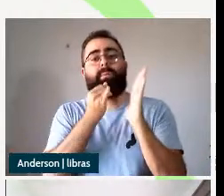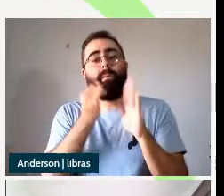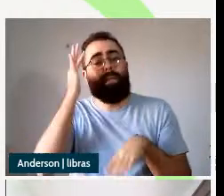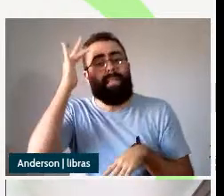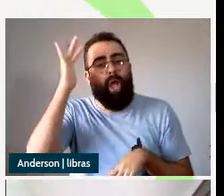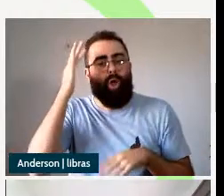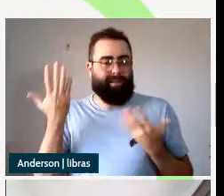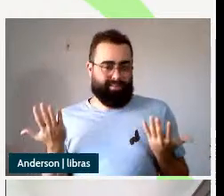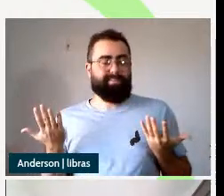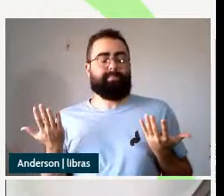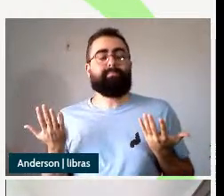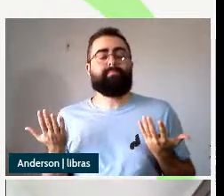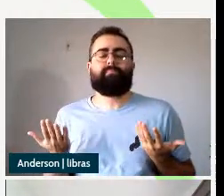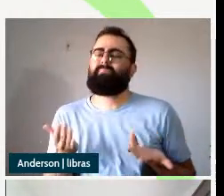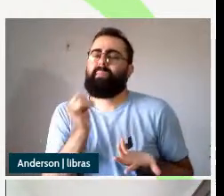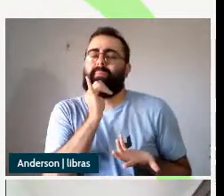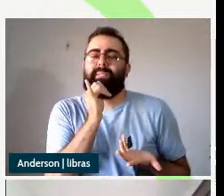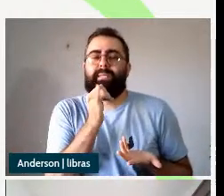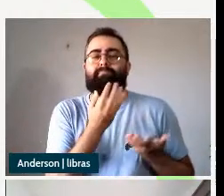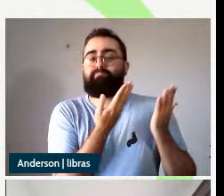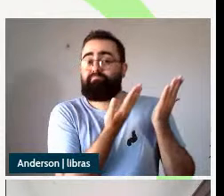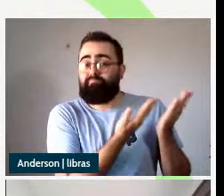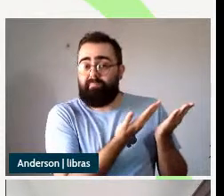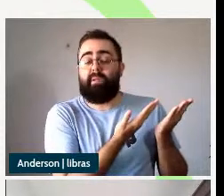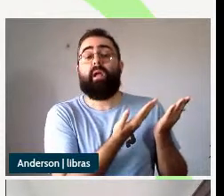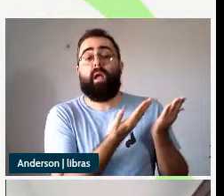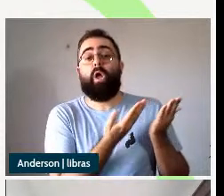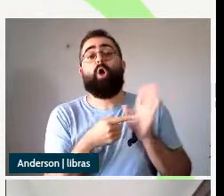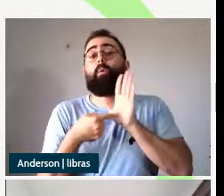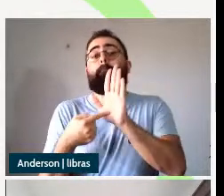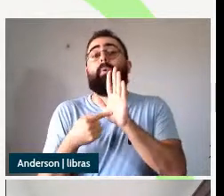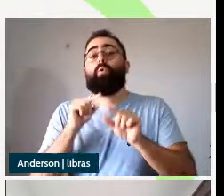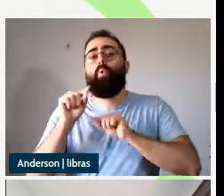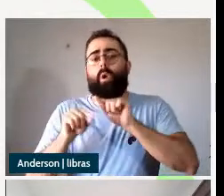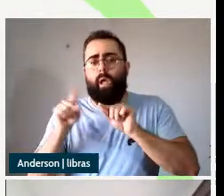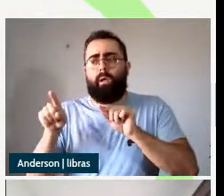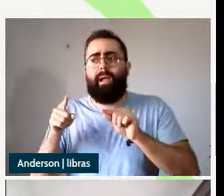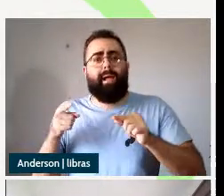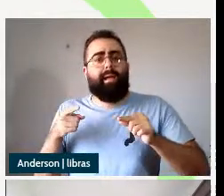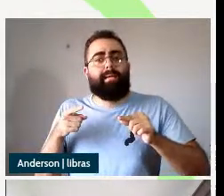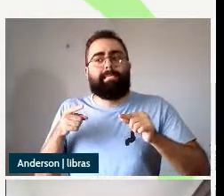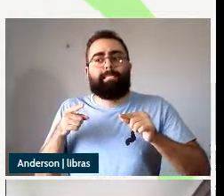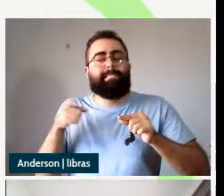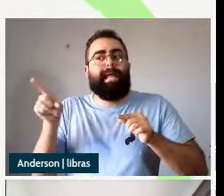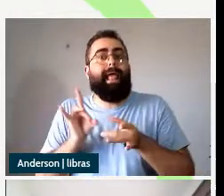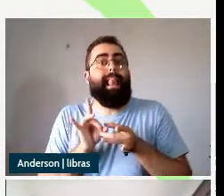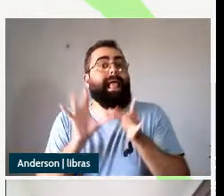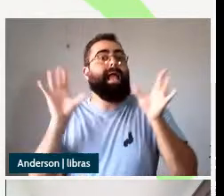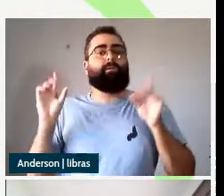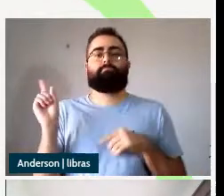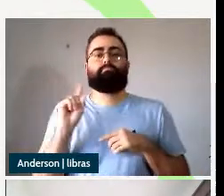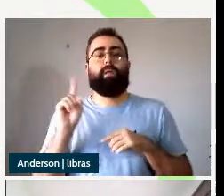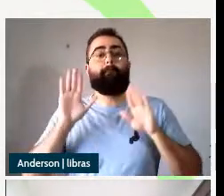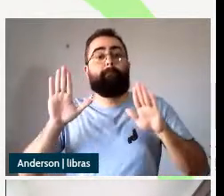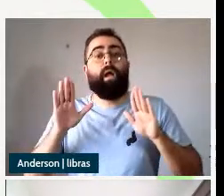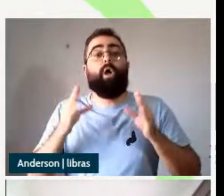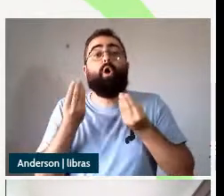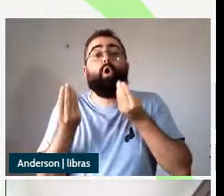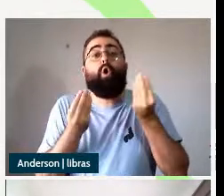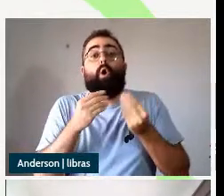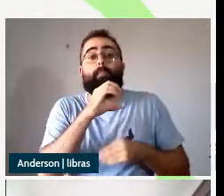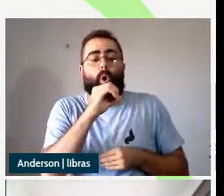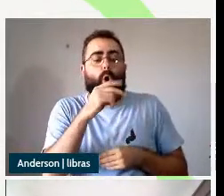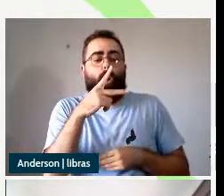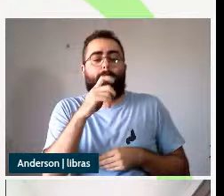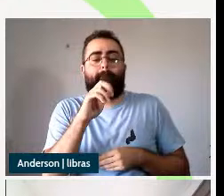is, it sort of limits the alternatives that we generate by introducing a sort of only